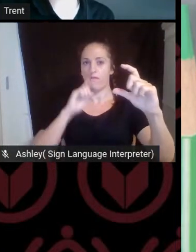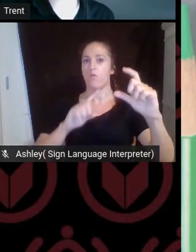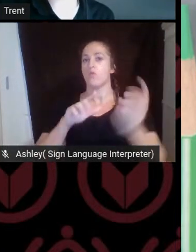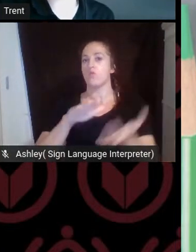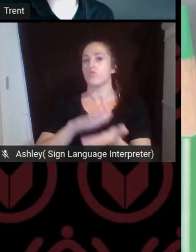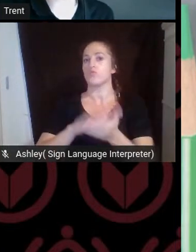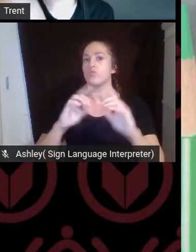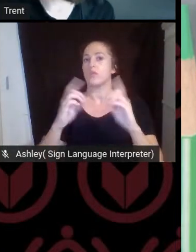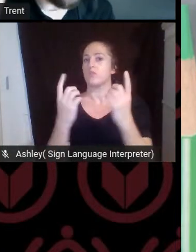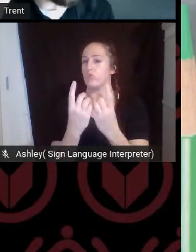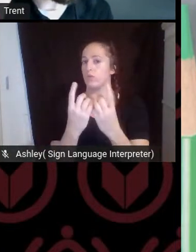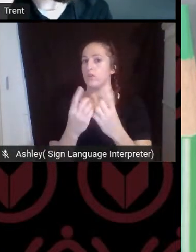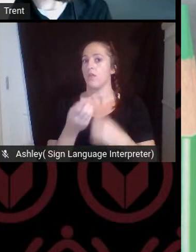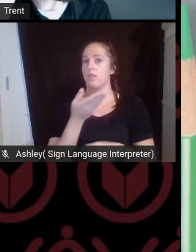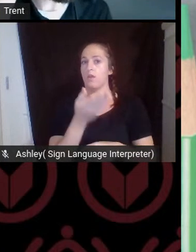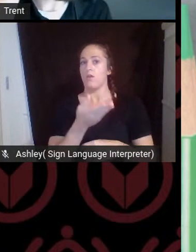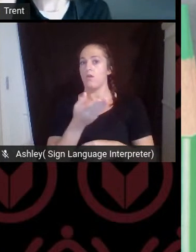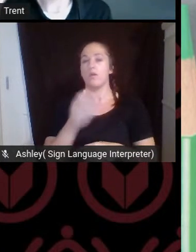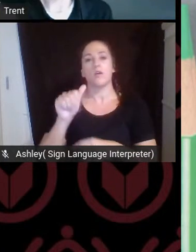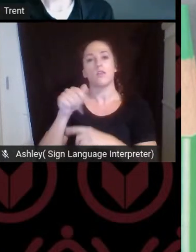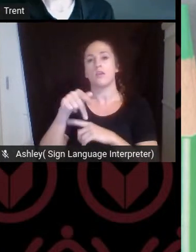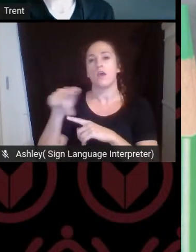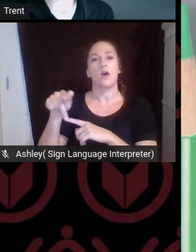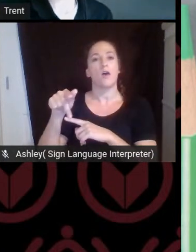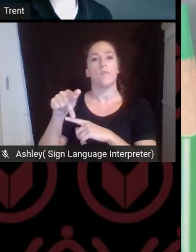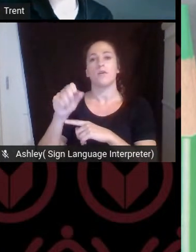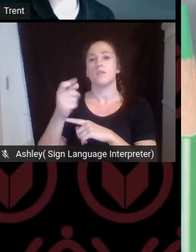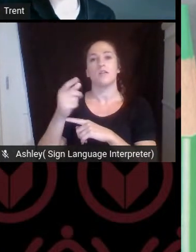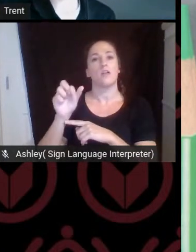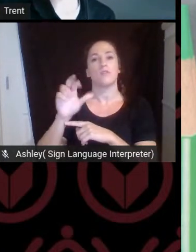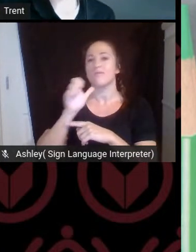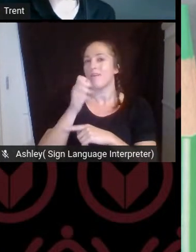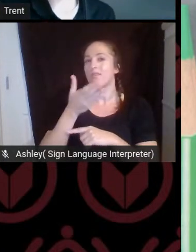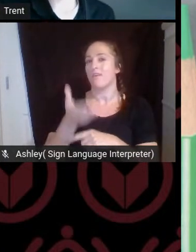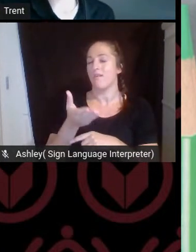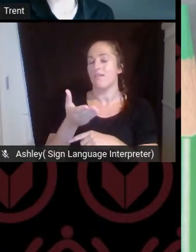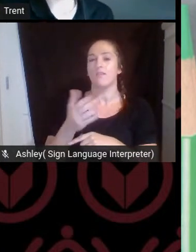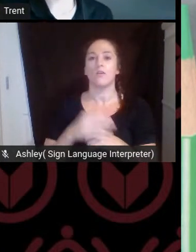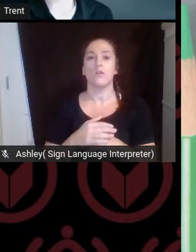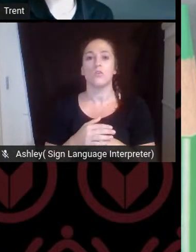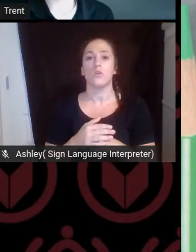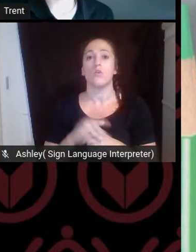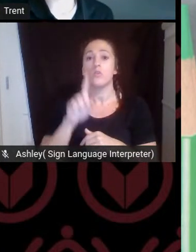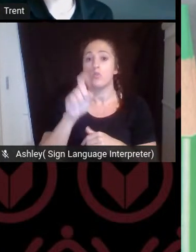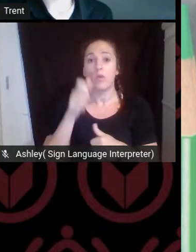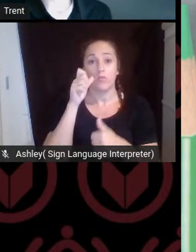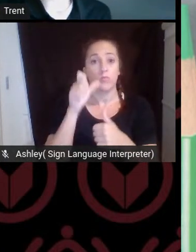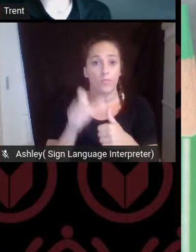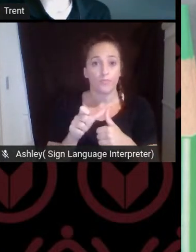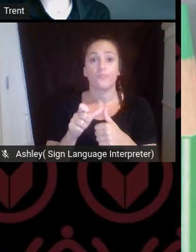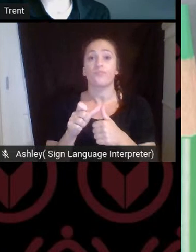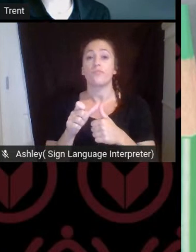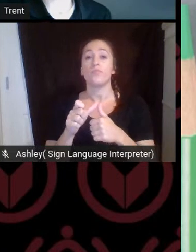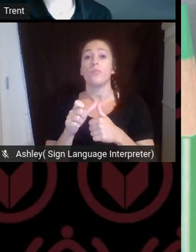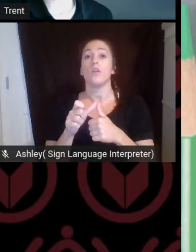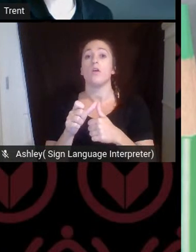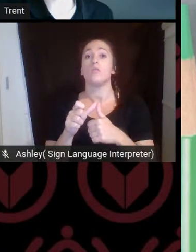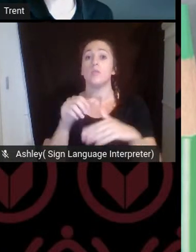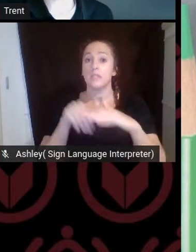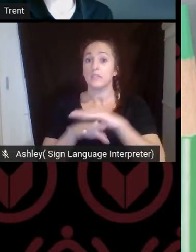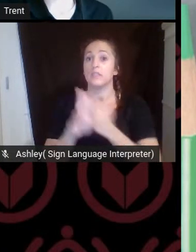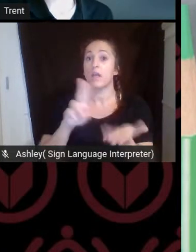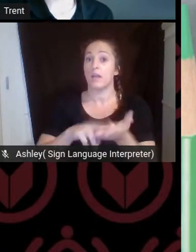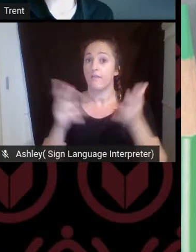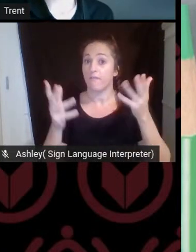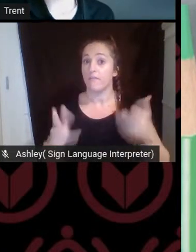here the app selector, the waffle. So what we're going to want to do after we've signed into the portal is choose